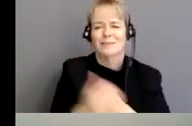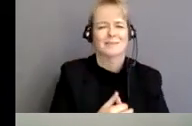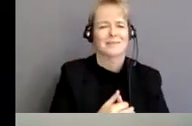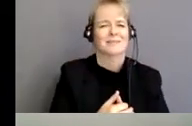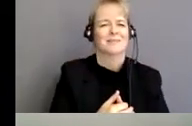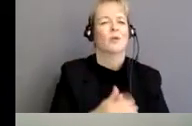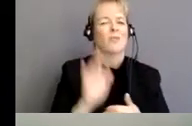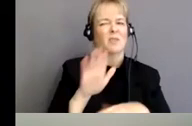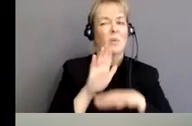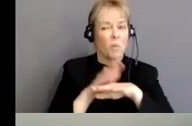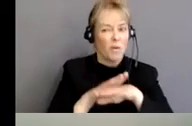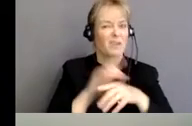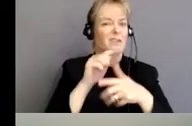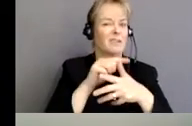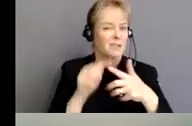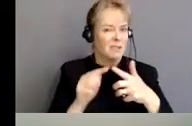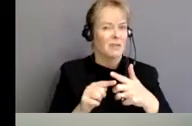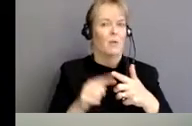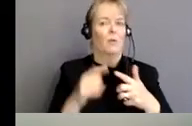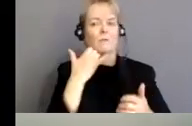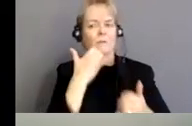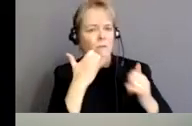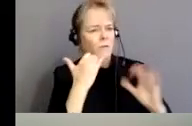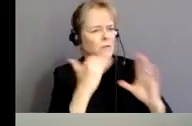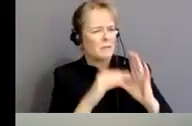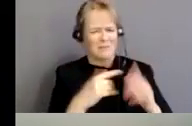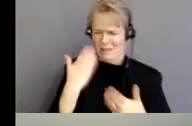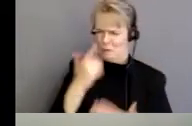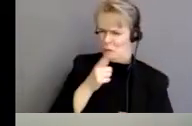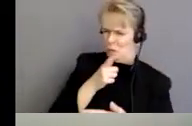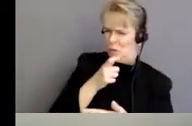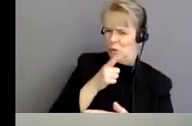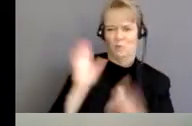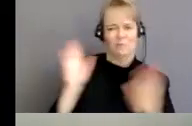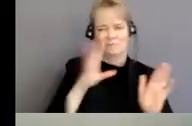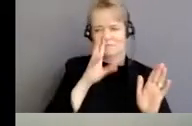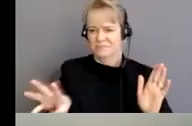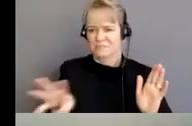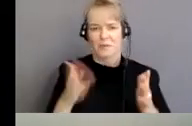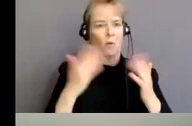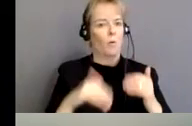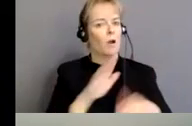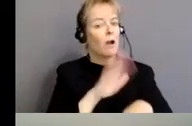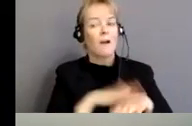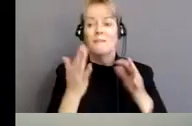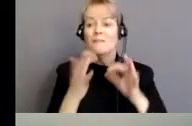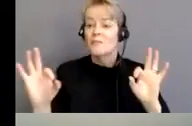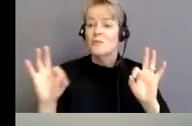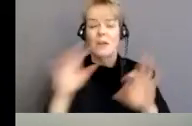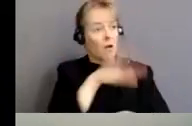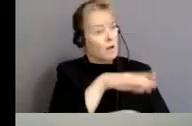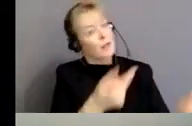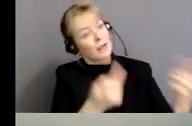sales tactics, phone calls or emails or texts from people you don't know, free incentives like come and have a dinner on us or a lunch on